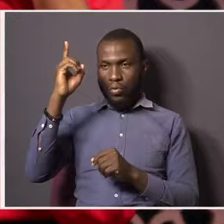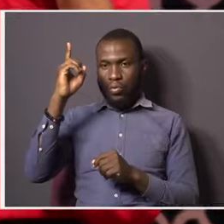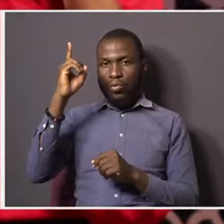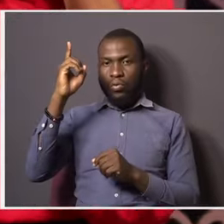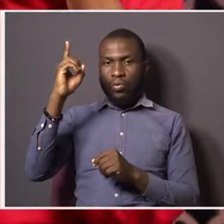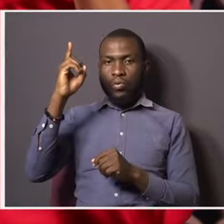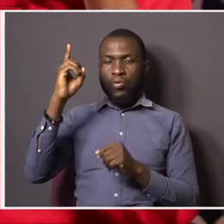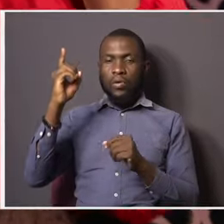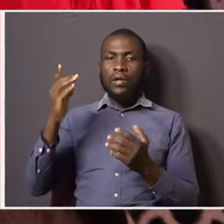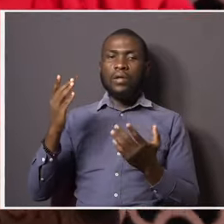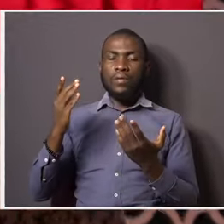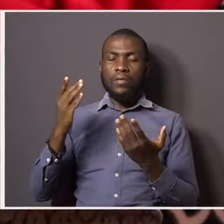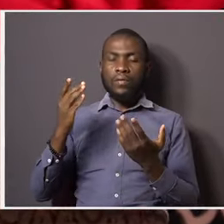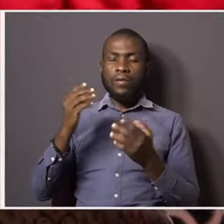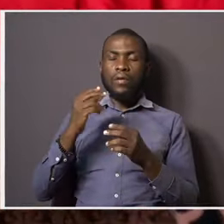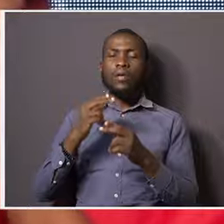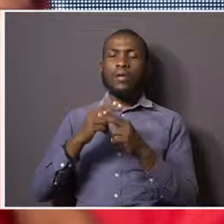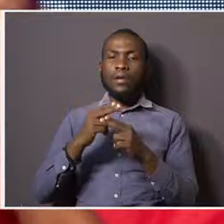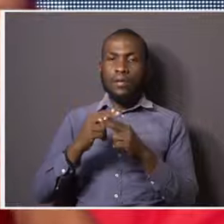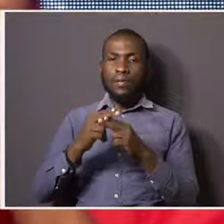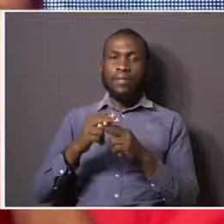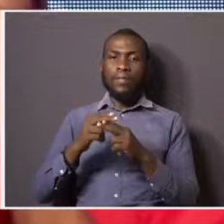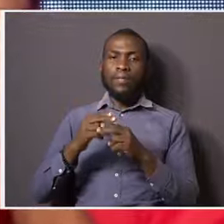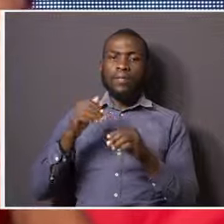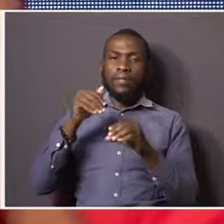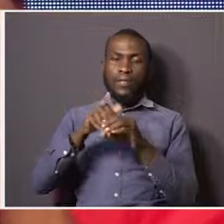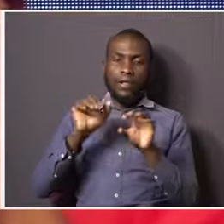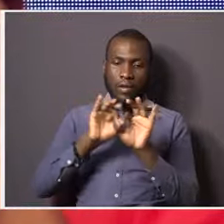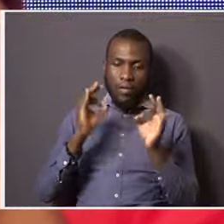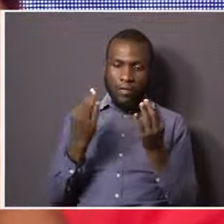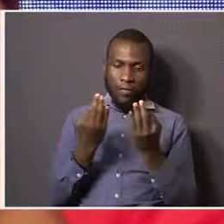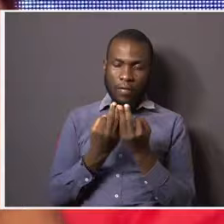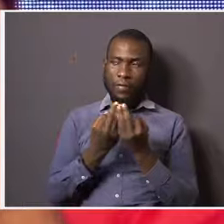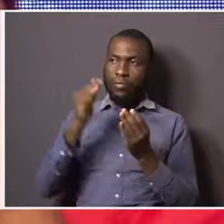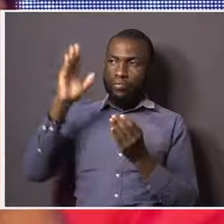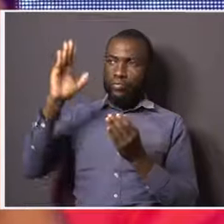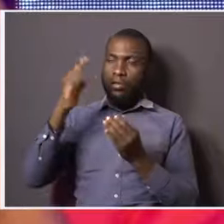name of Jesus. We shout you in our families, Lord.